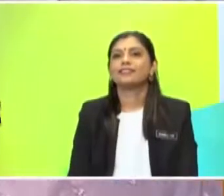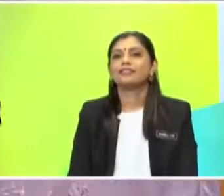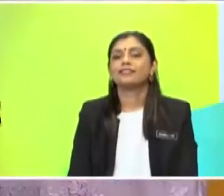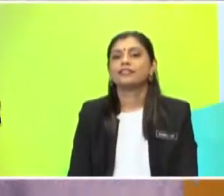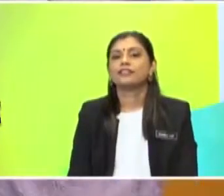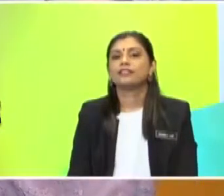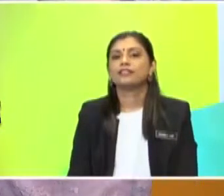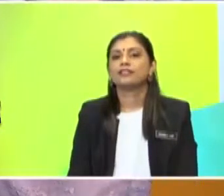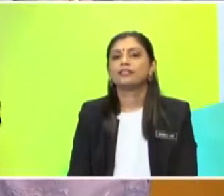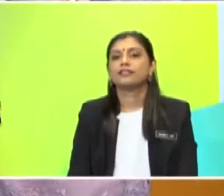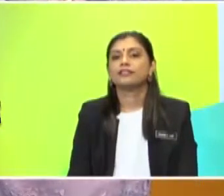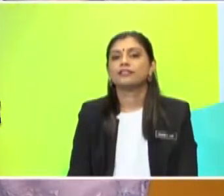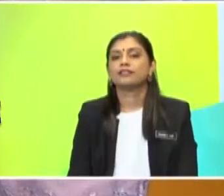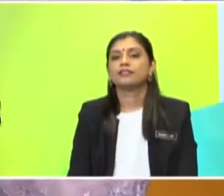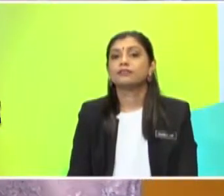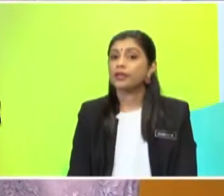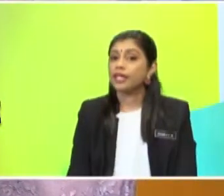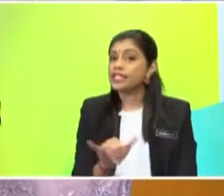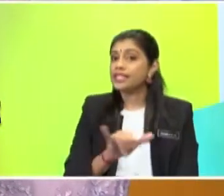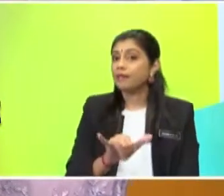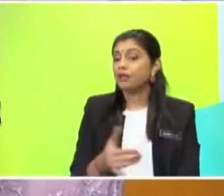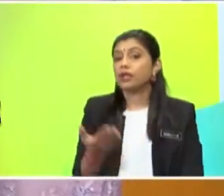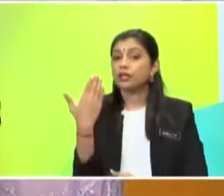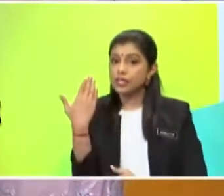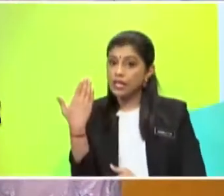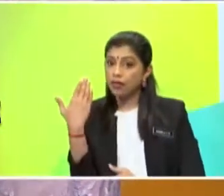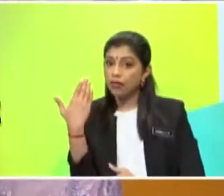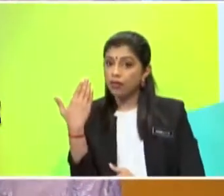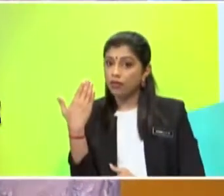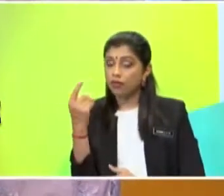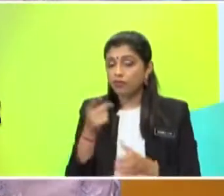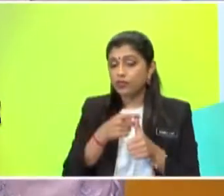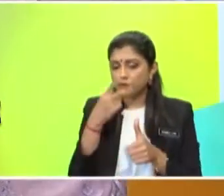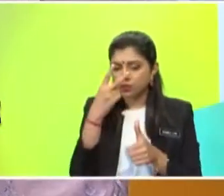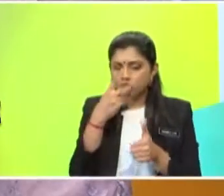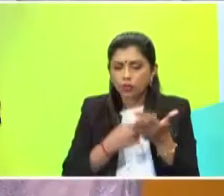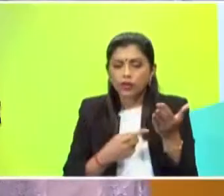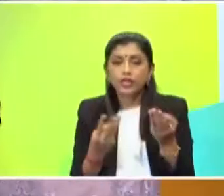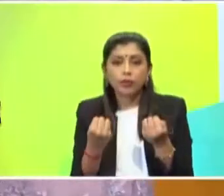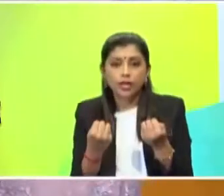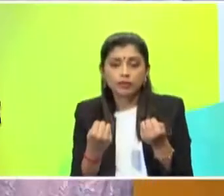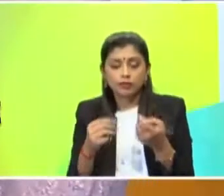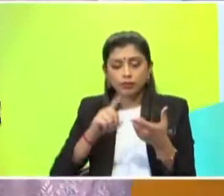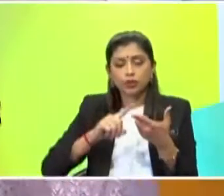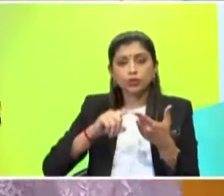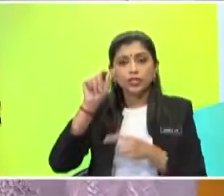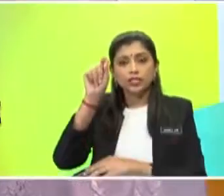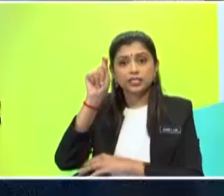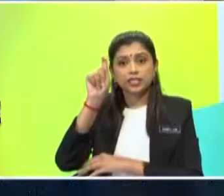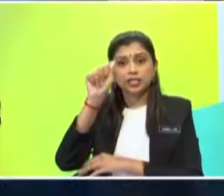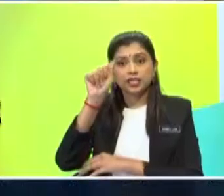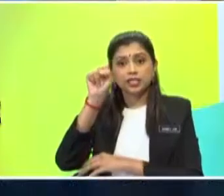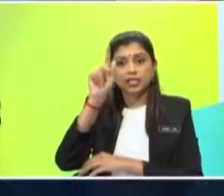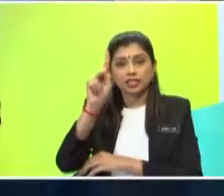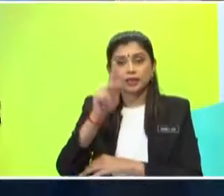Sean, the same thing like what we did just now. We have to focus on situation and also task. Now, Sean, try. What do